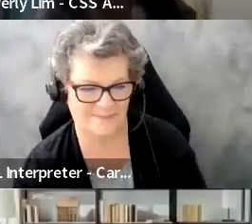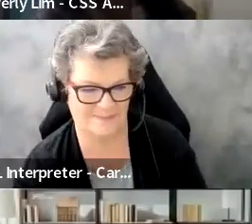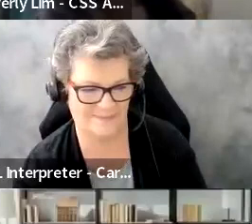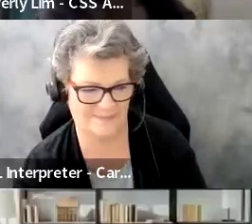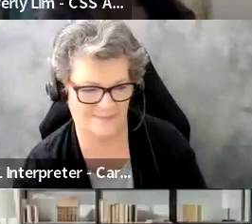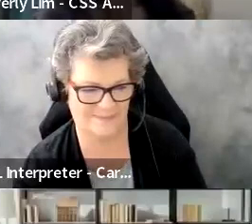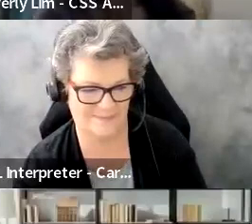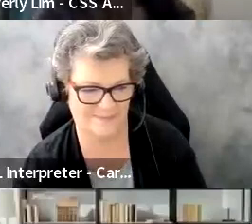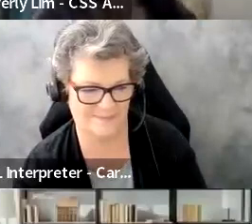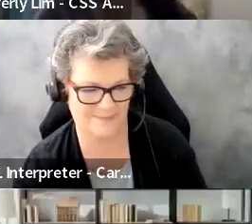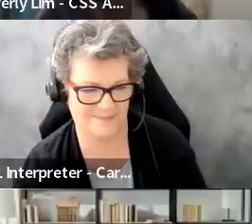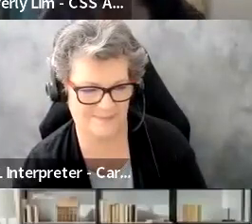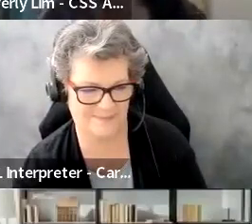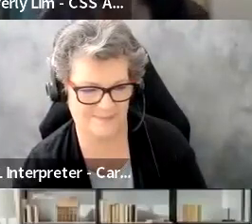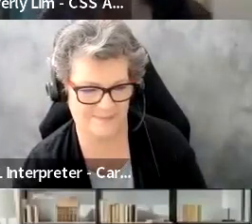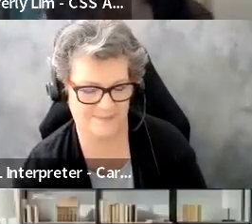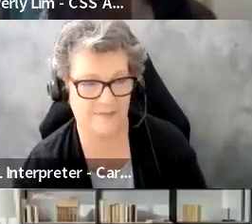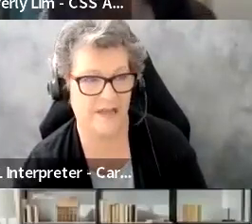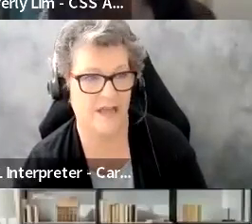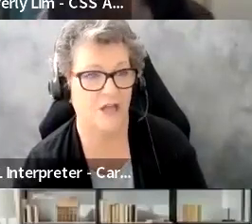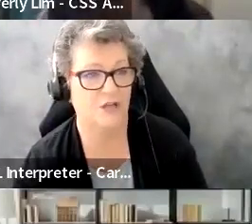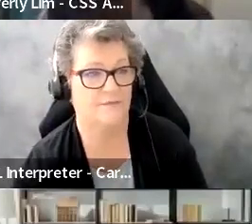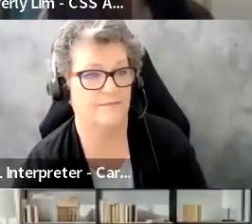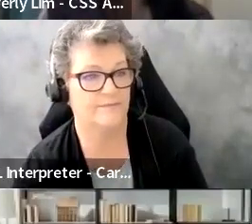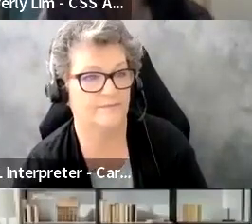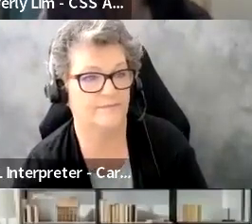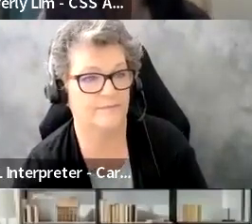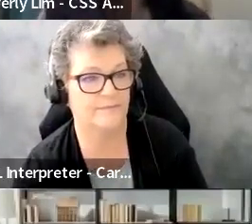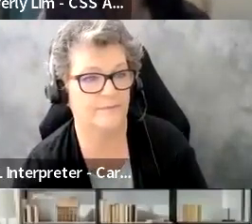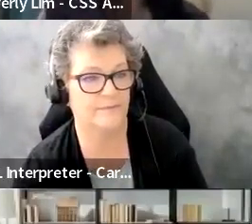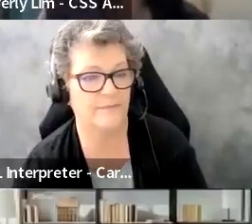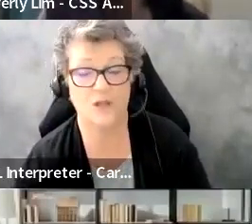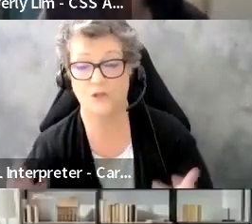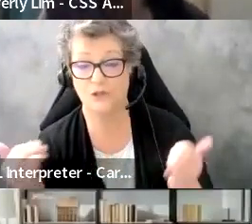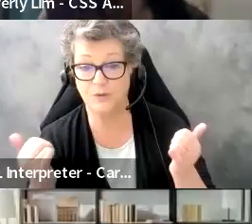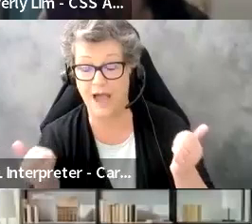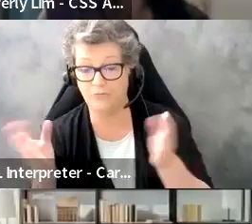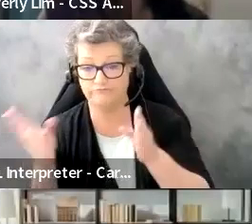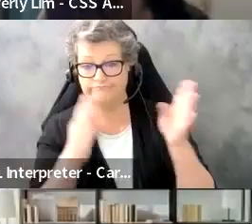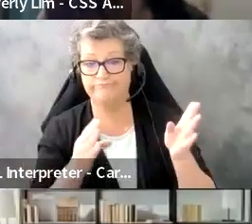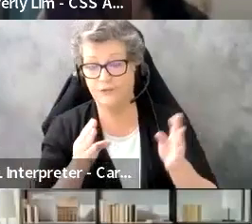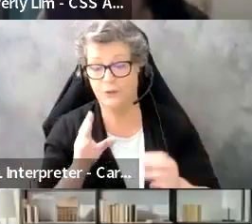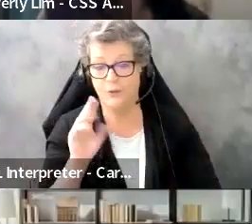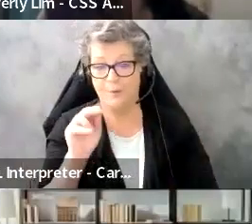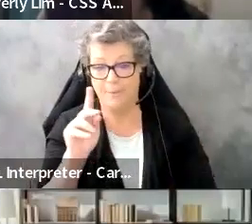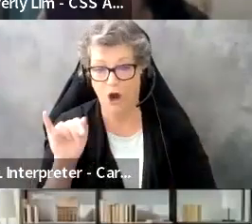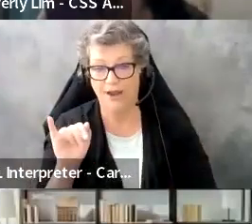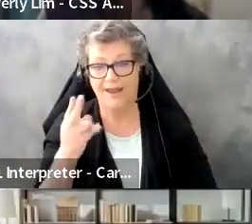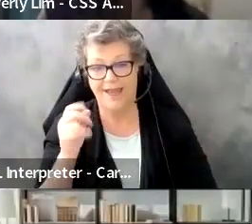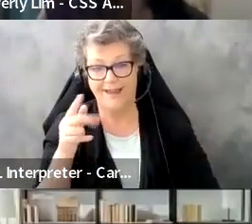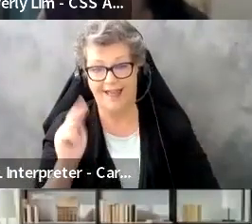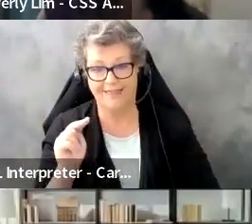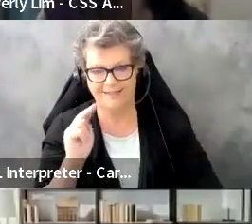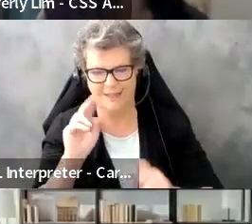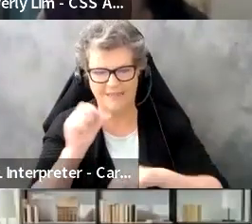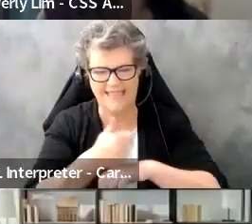All right. So now I'm going to toggle over to Marty and Helen. Let me get my pin set